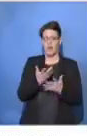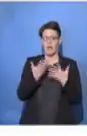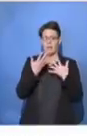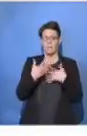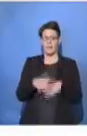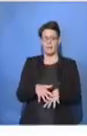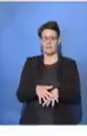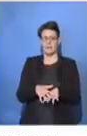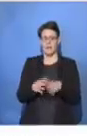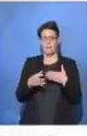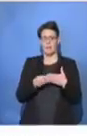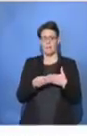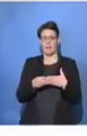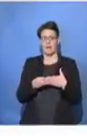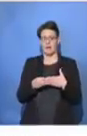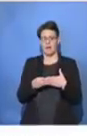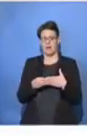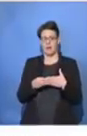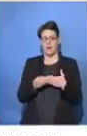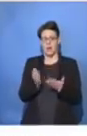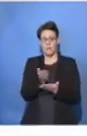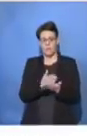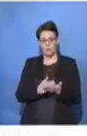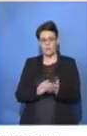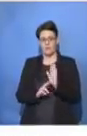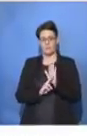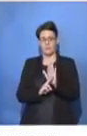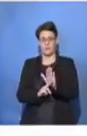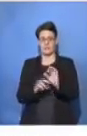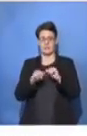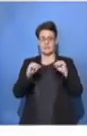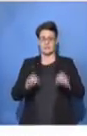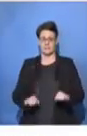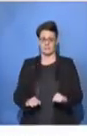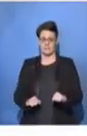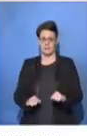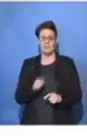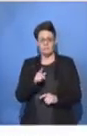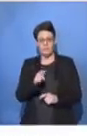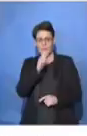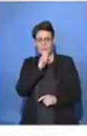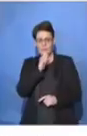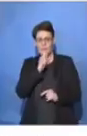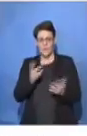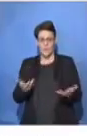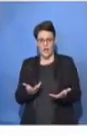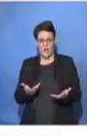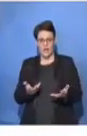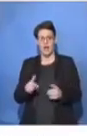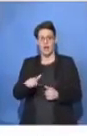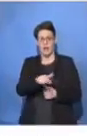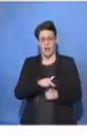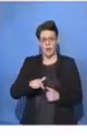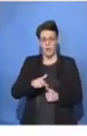mixed member proportional representation system that is used at the local government level.